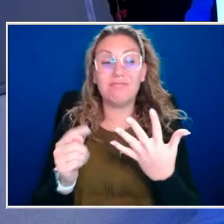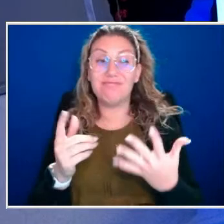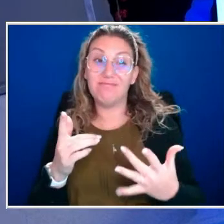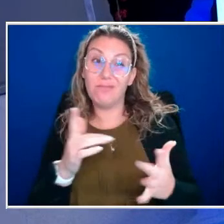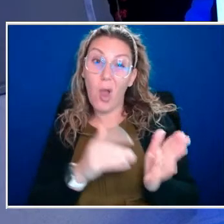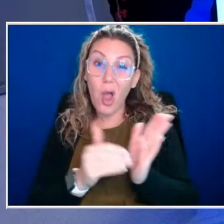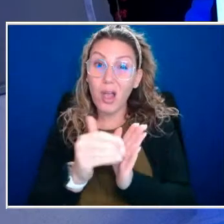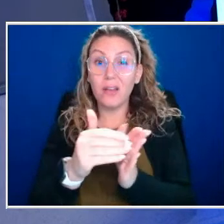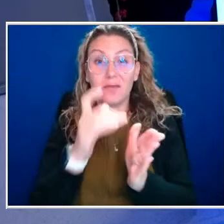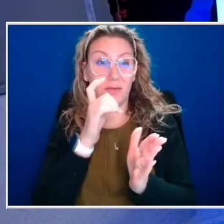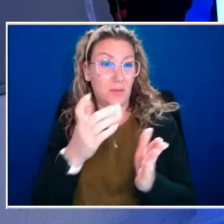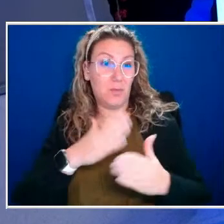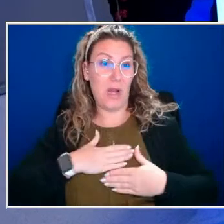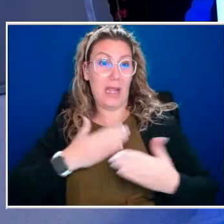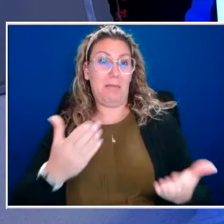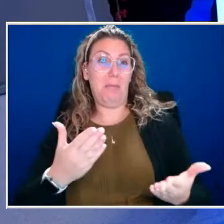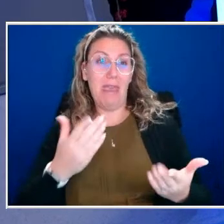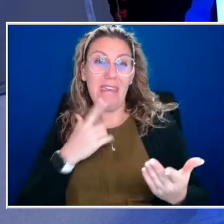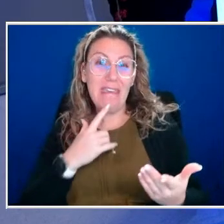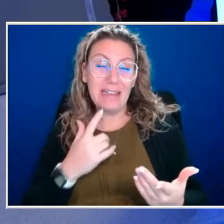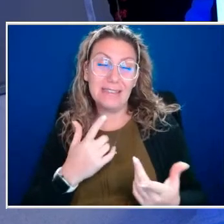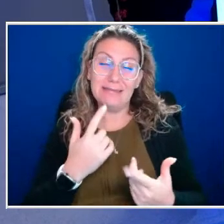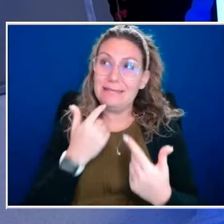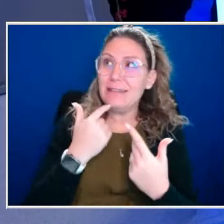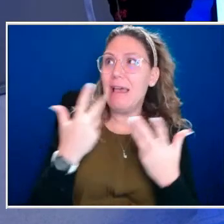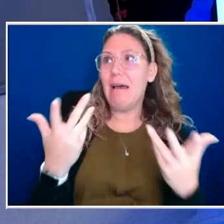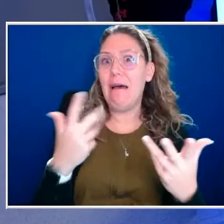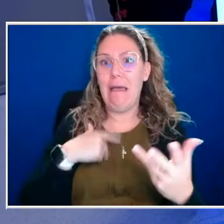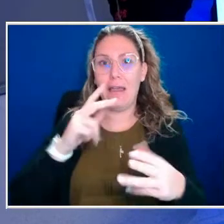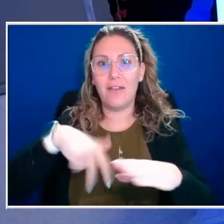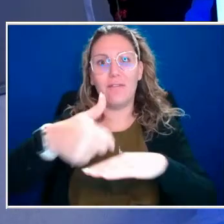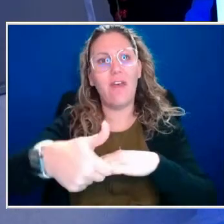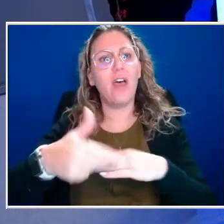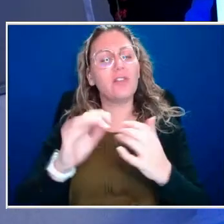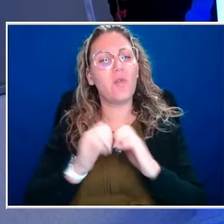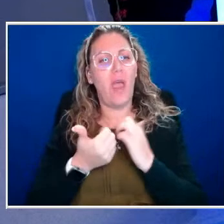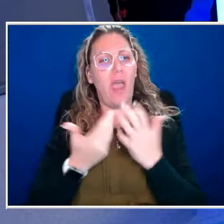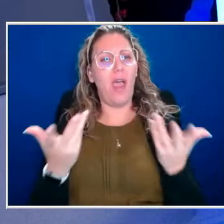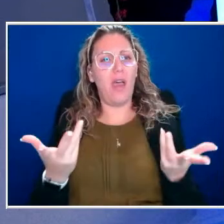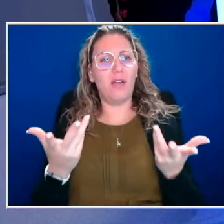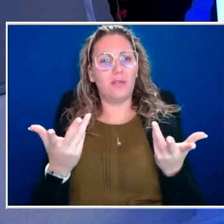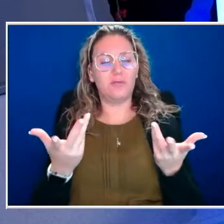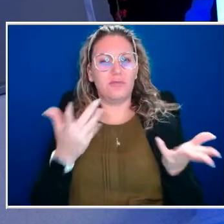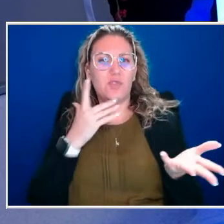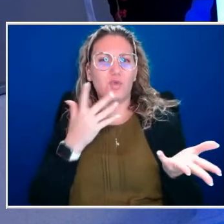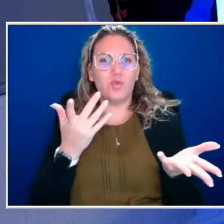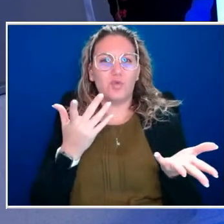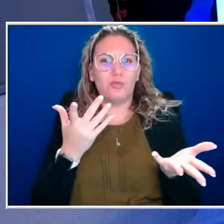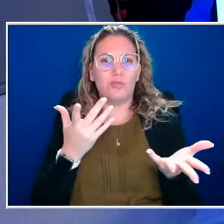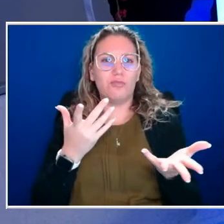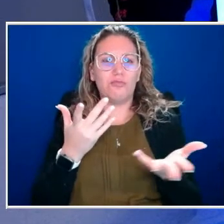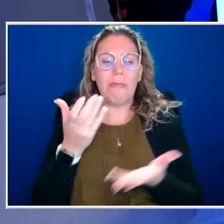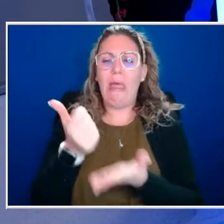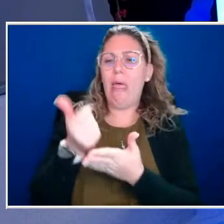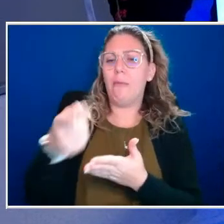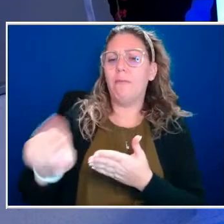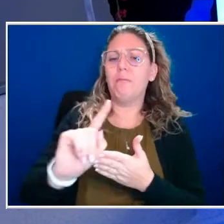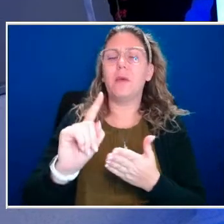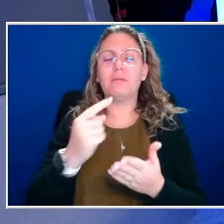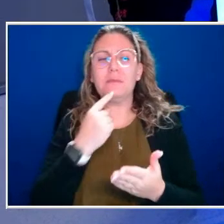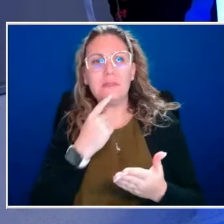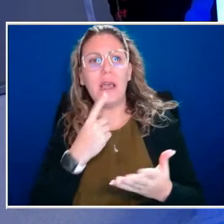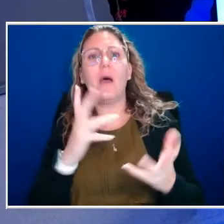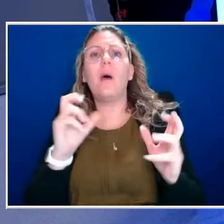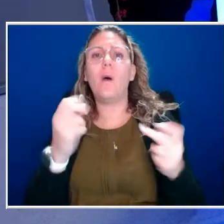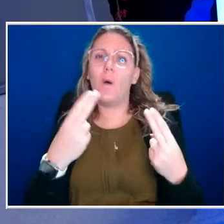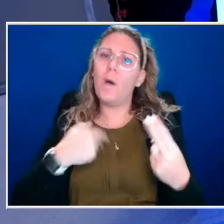kind of open that conversation up to make sure that they feel comfortable sharing with their caretakers or just their children that pop in to say hi that they fell today and that